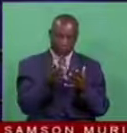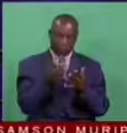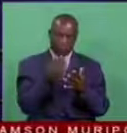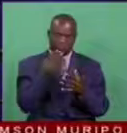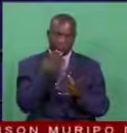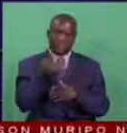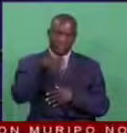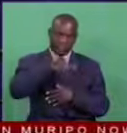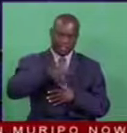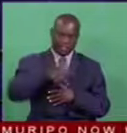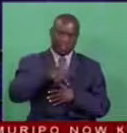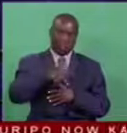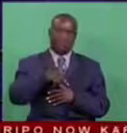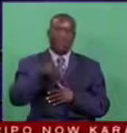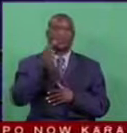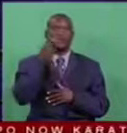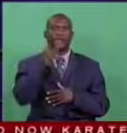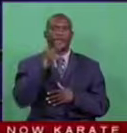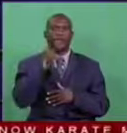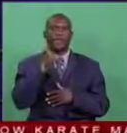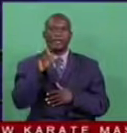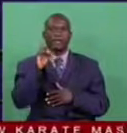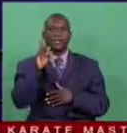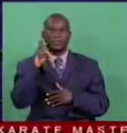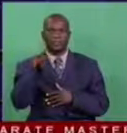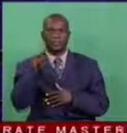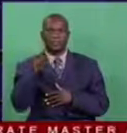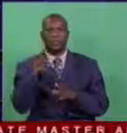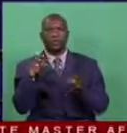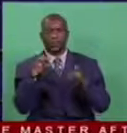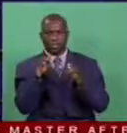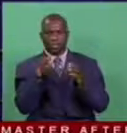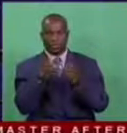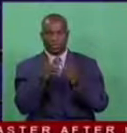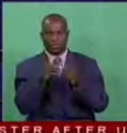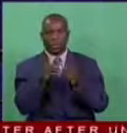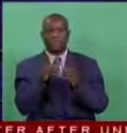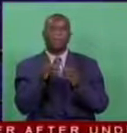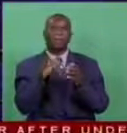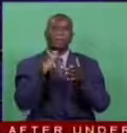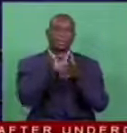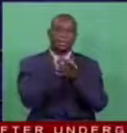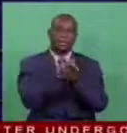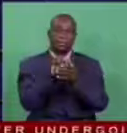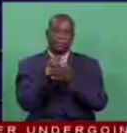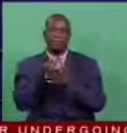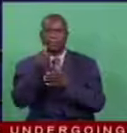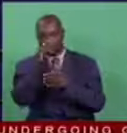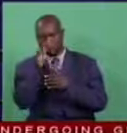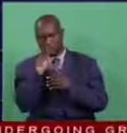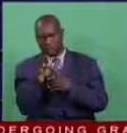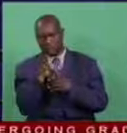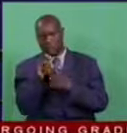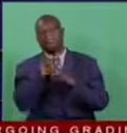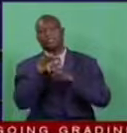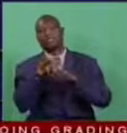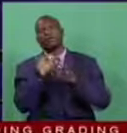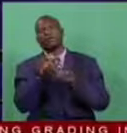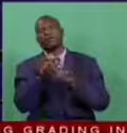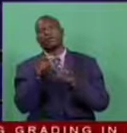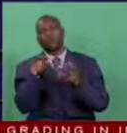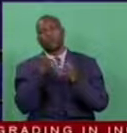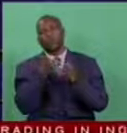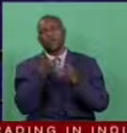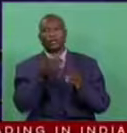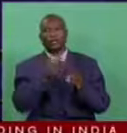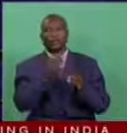from the United Nations Development Program, we work with quite a number of partners, national partners. Of course, more importantly, we work with the government of